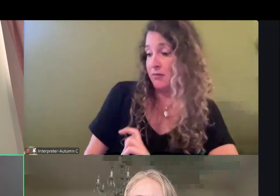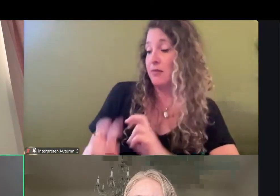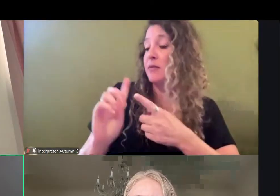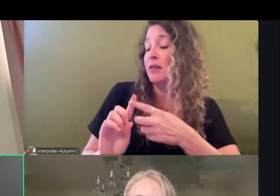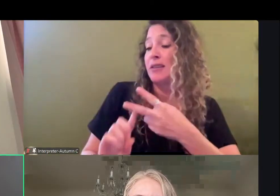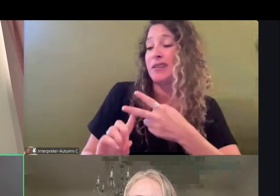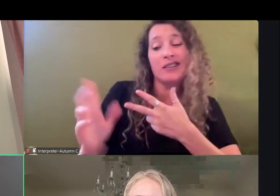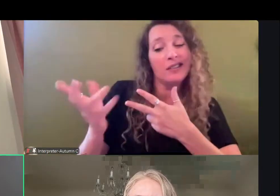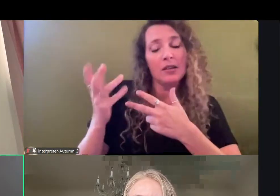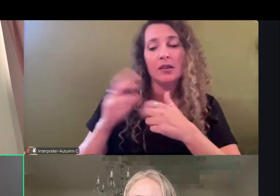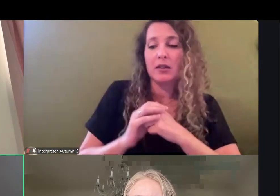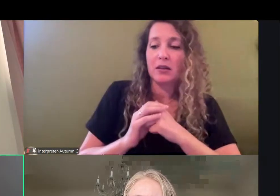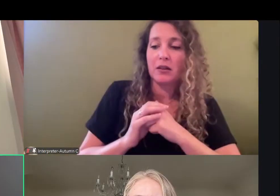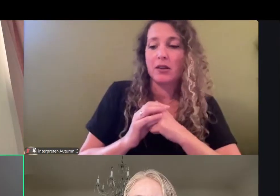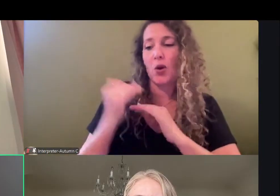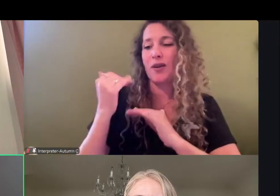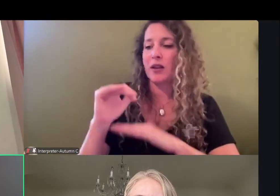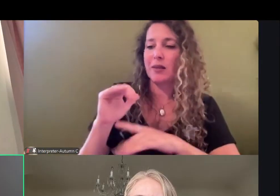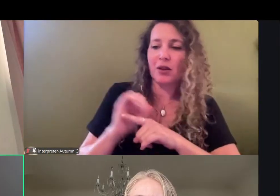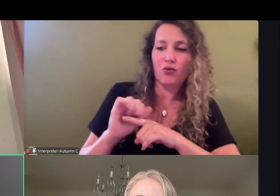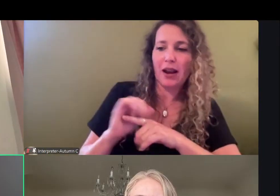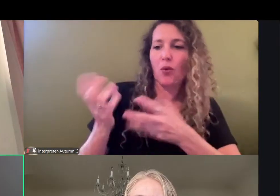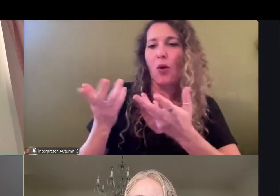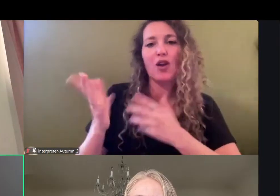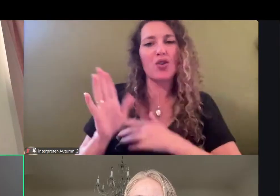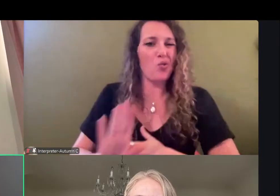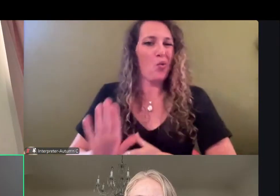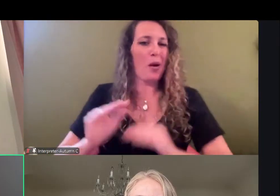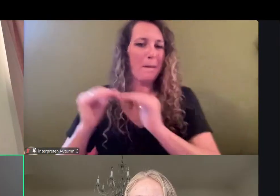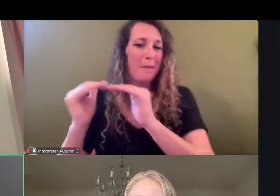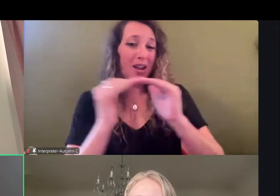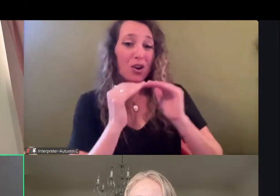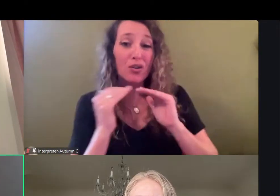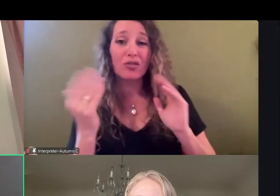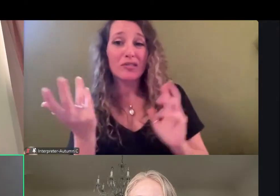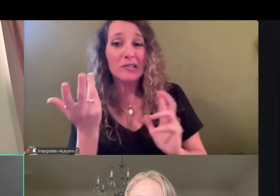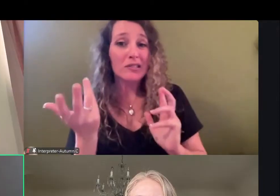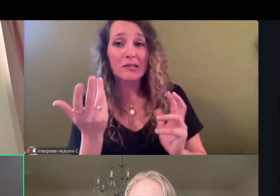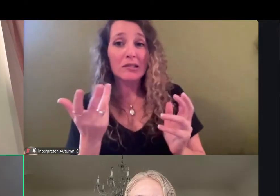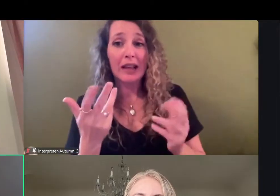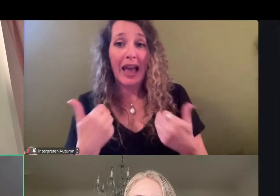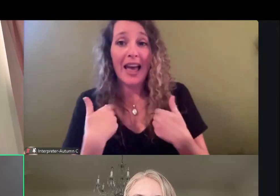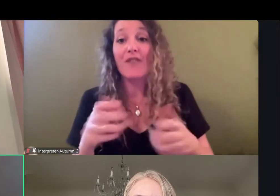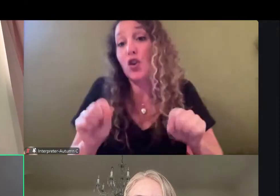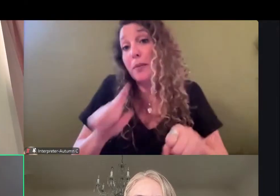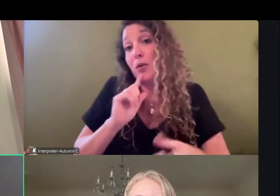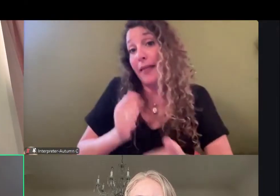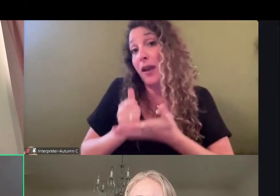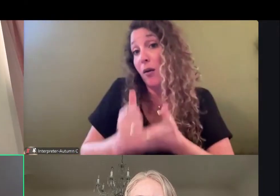of that more limited training that your peers receive is something that could be extremely helpful.